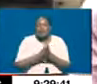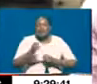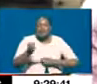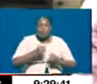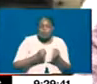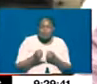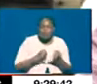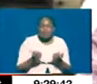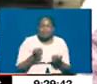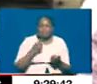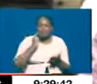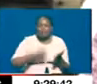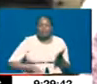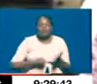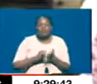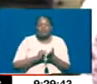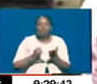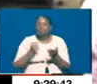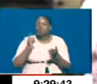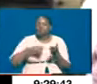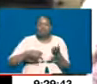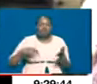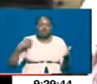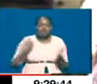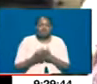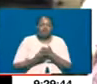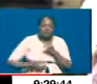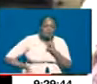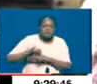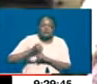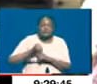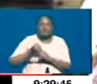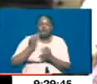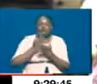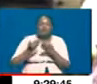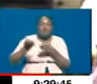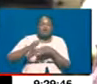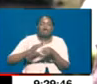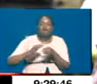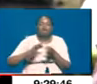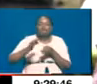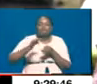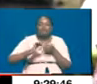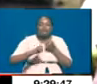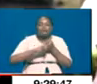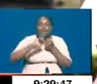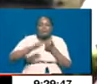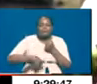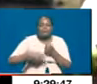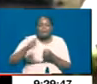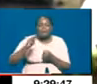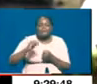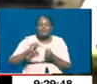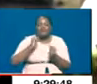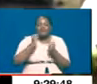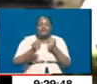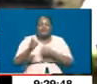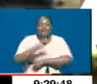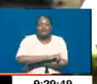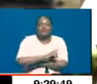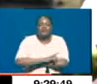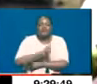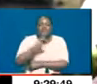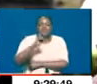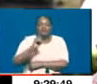convinced that with the progress they have made, they will indeed cover the distance of 6,000 kilometers in 55 days. The